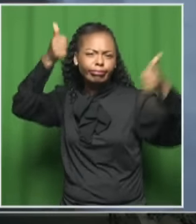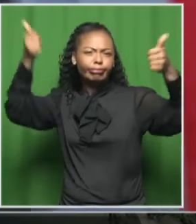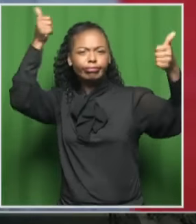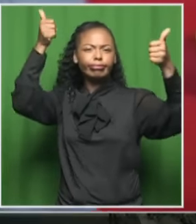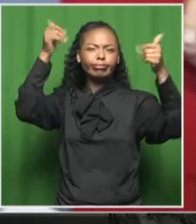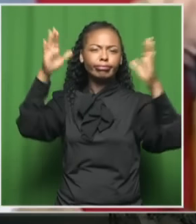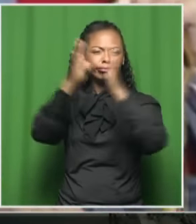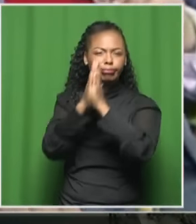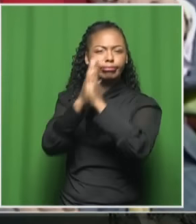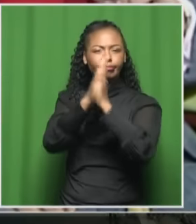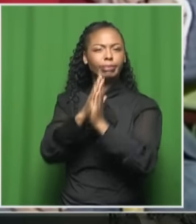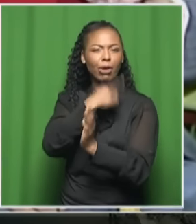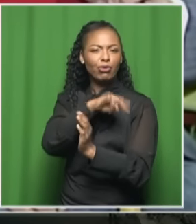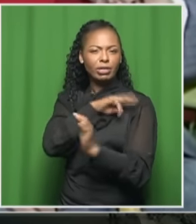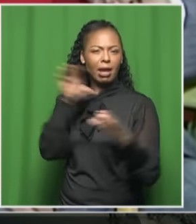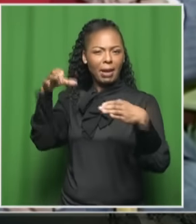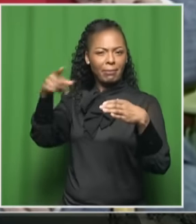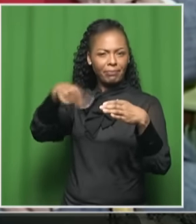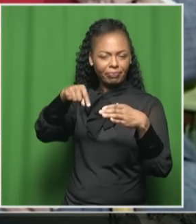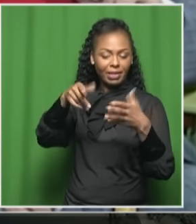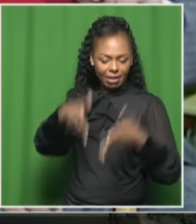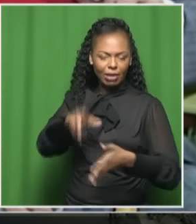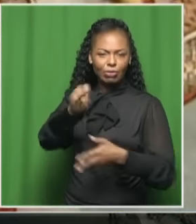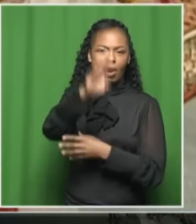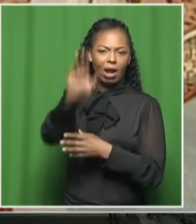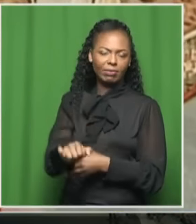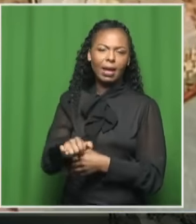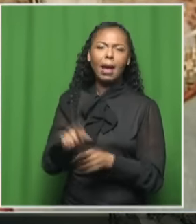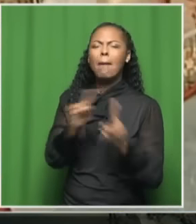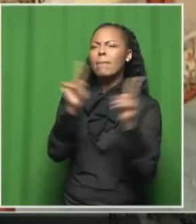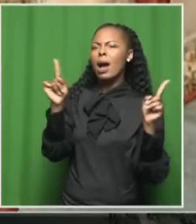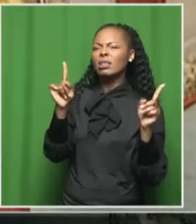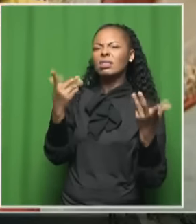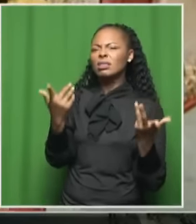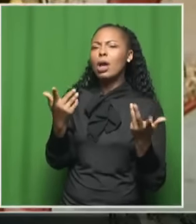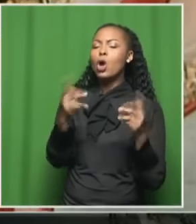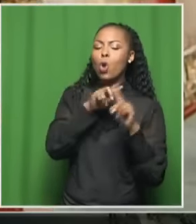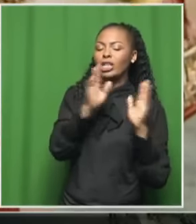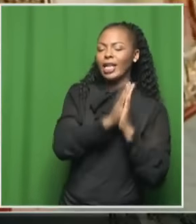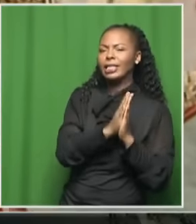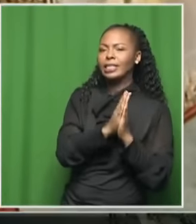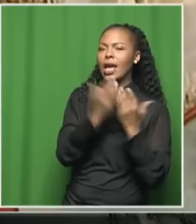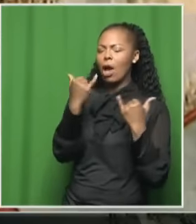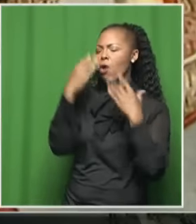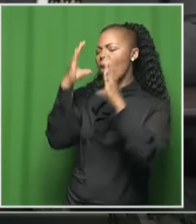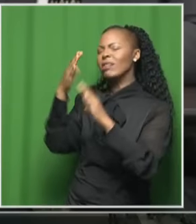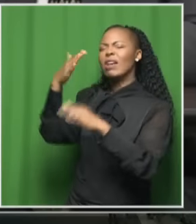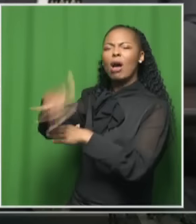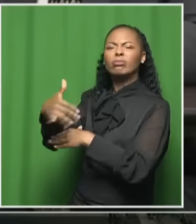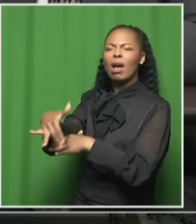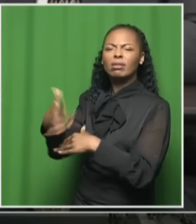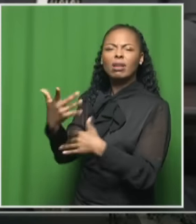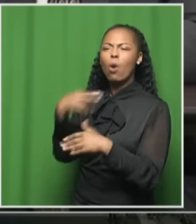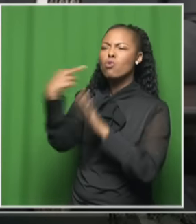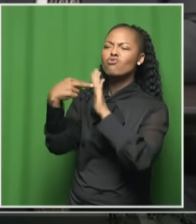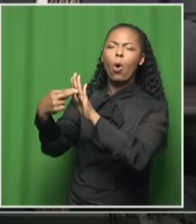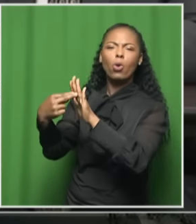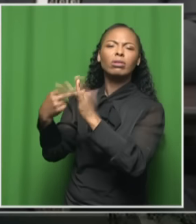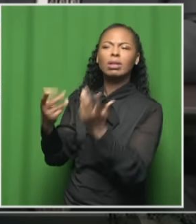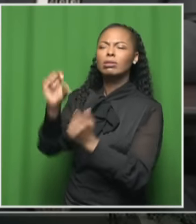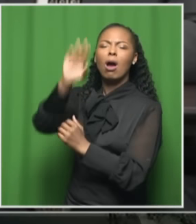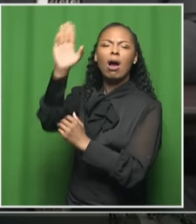perhaps we can talk about that, you know, outside of the church, the roles that he played in the formation of South Africa and where we